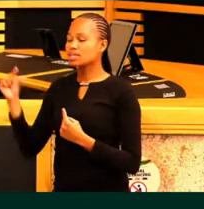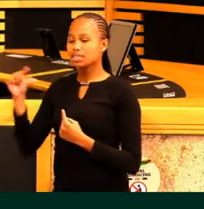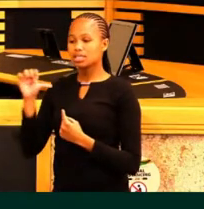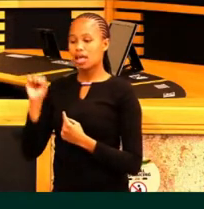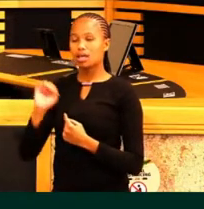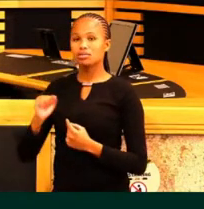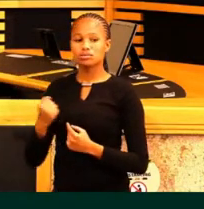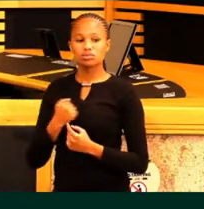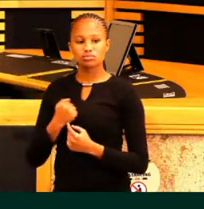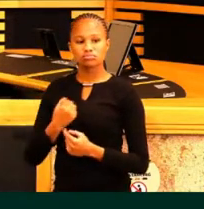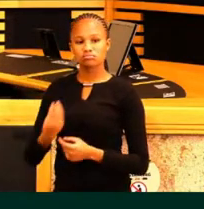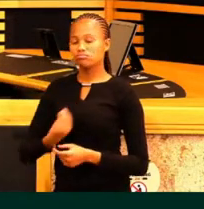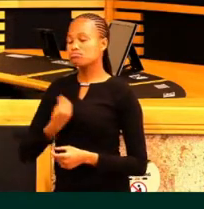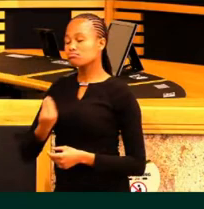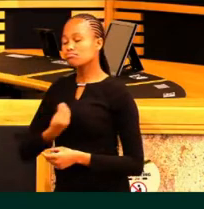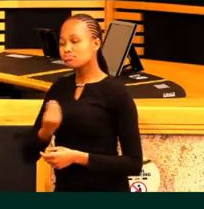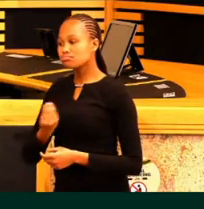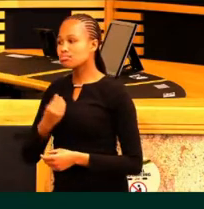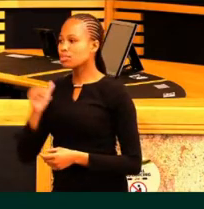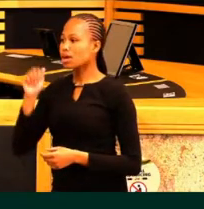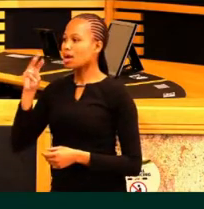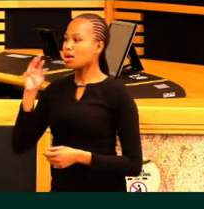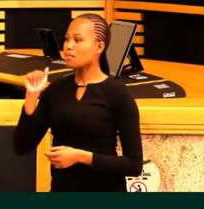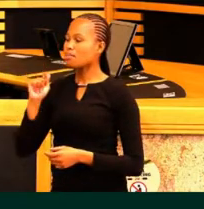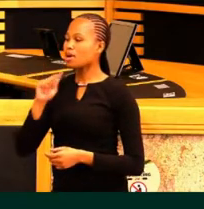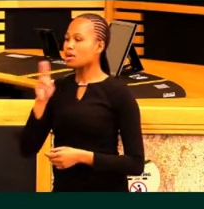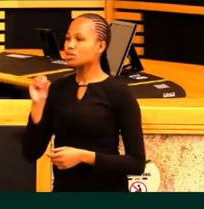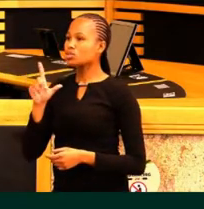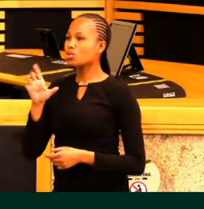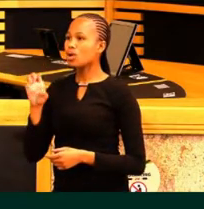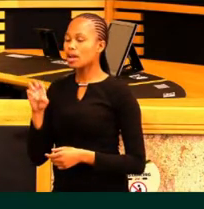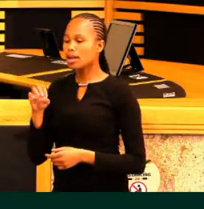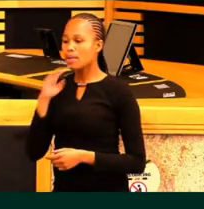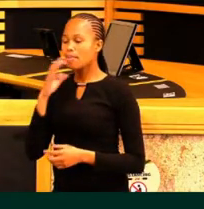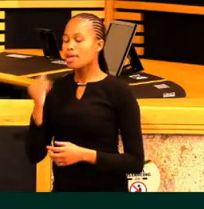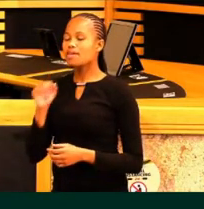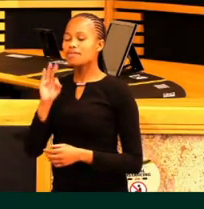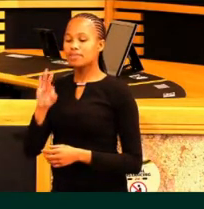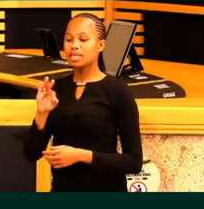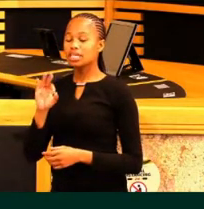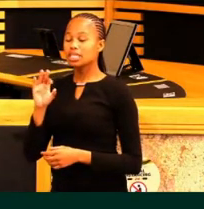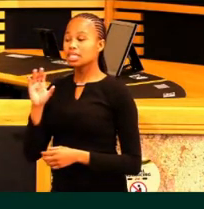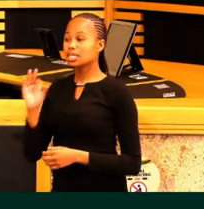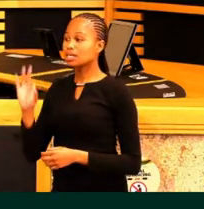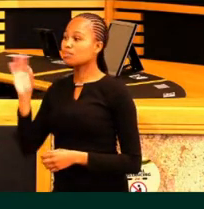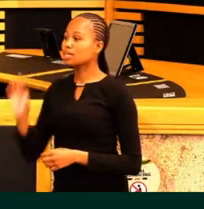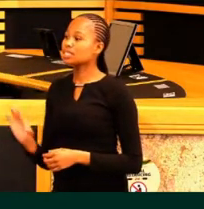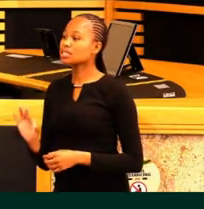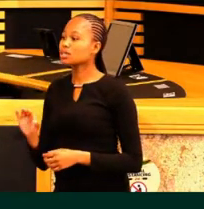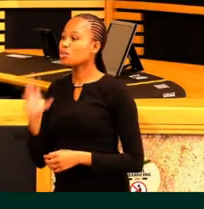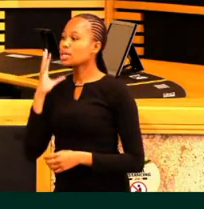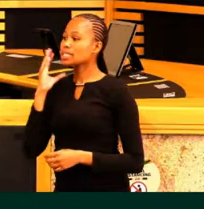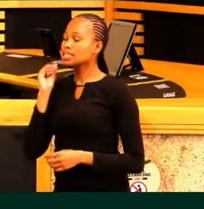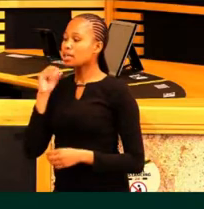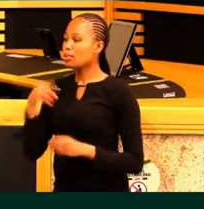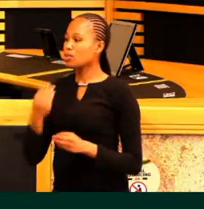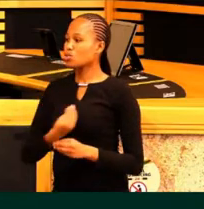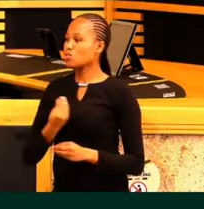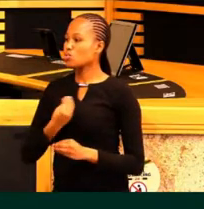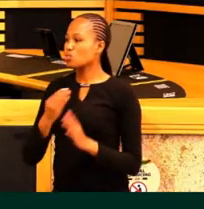young people in amatole constitute 33 percent of the population so when we speak of Youth Development